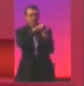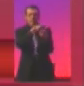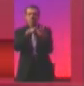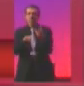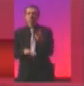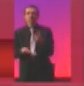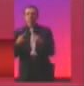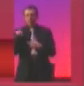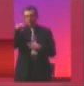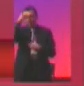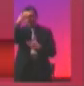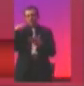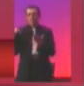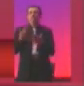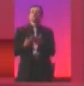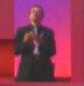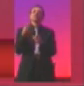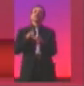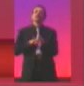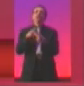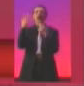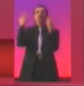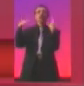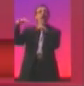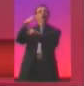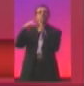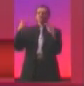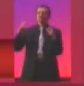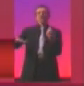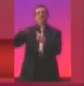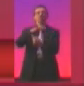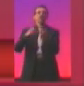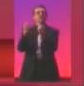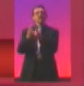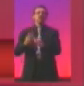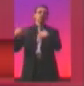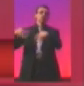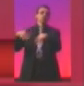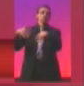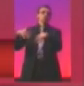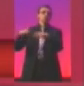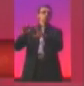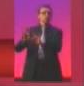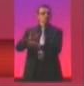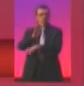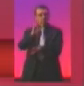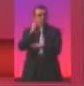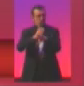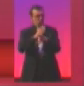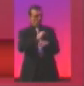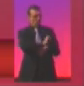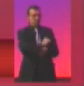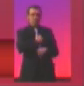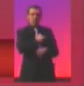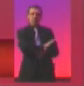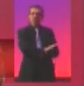I've learnt over the last year that climate change is no longer just an environmental issue. It's about the job your kid is going to